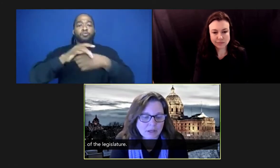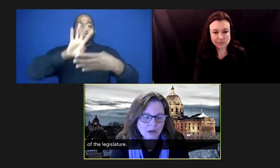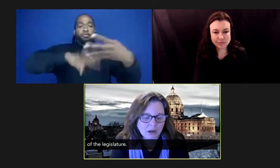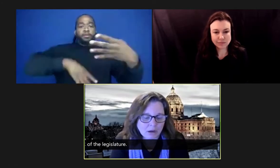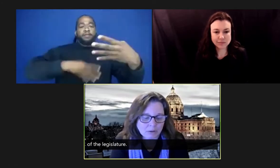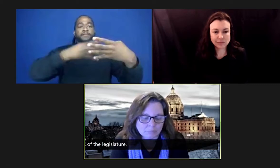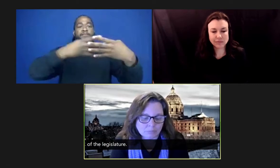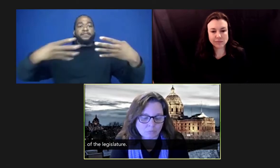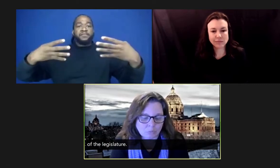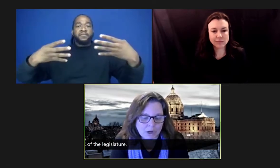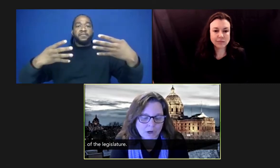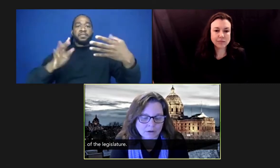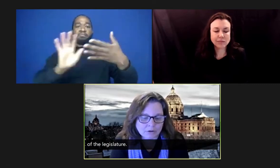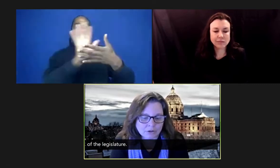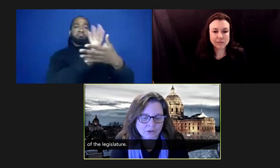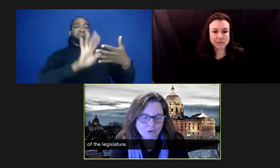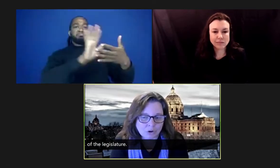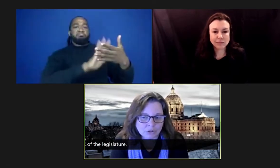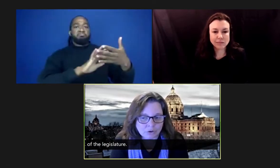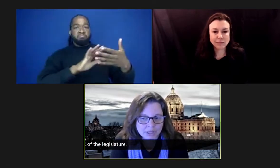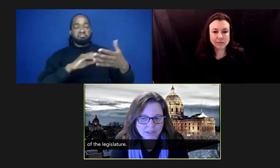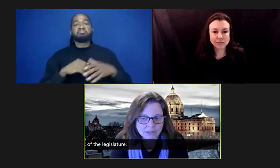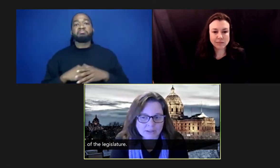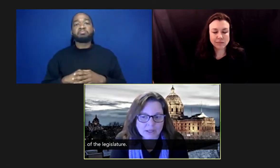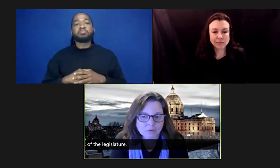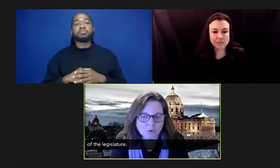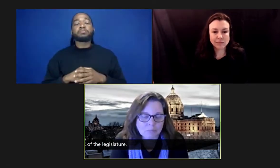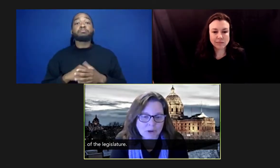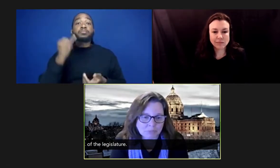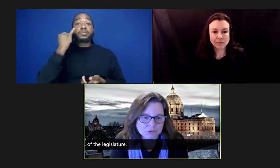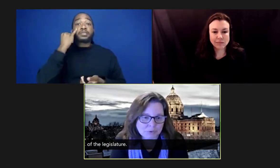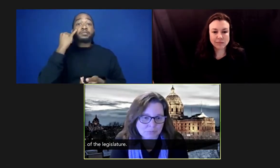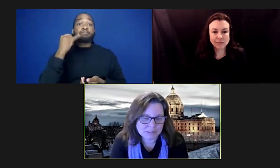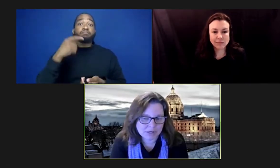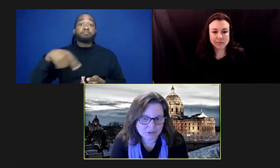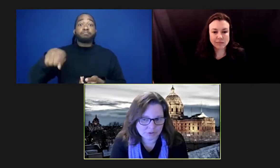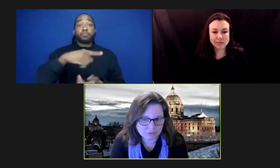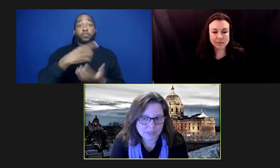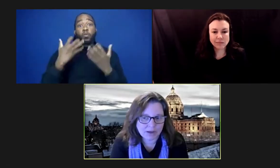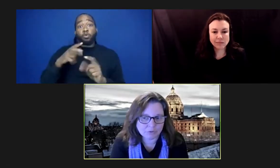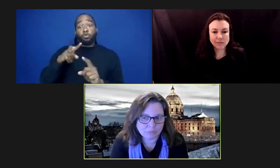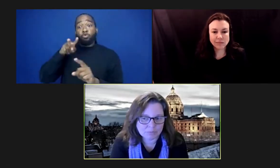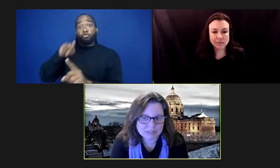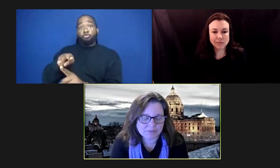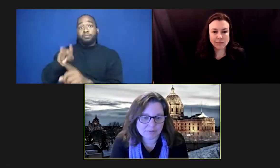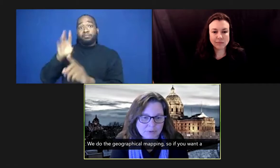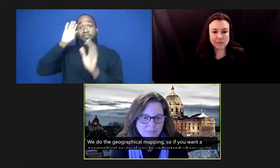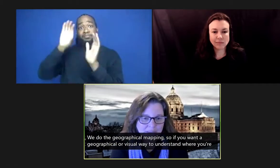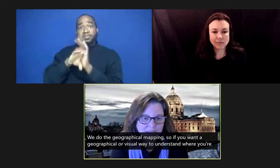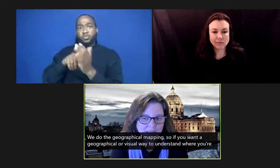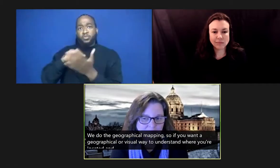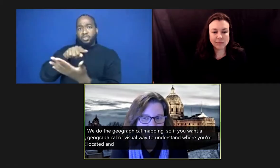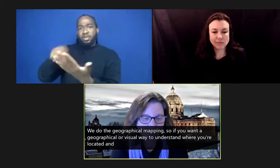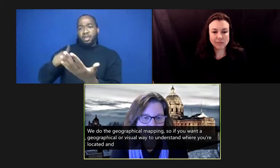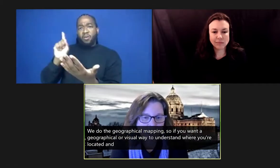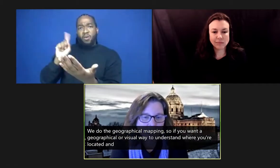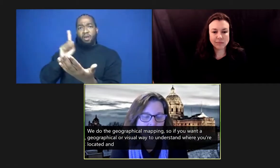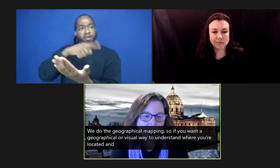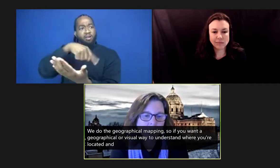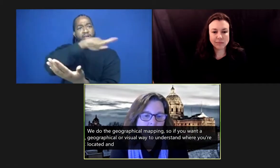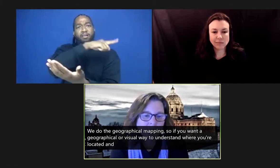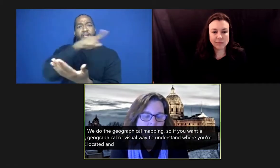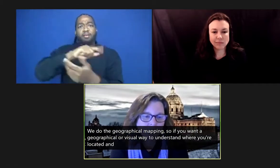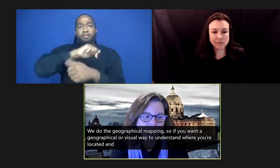understand where you're located and what members represent you, we have a website that we maintain for